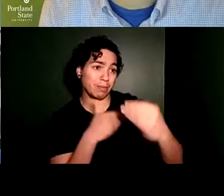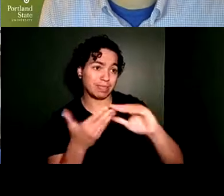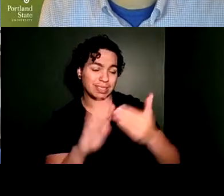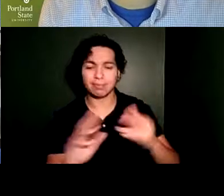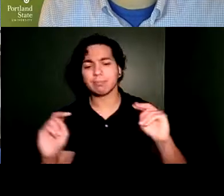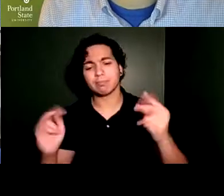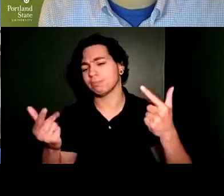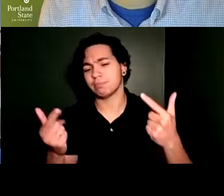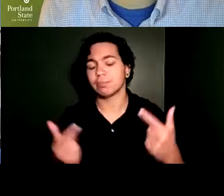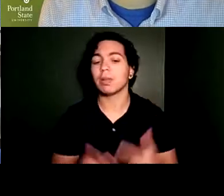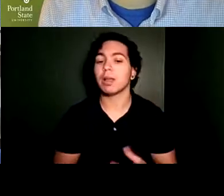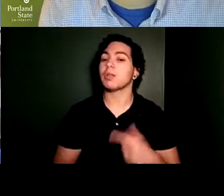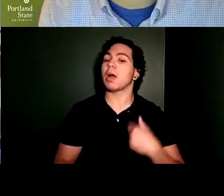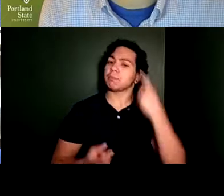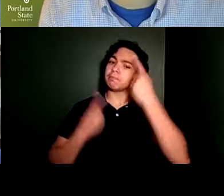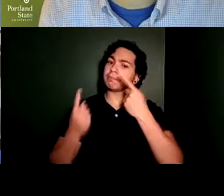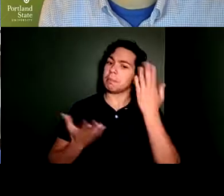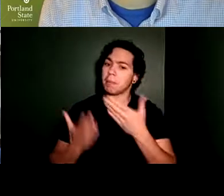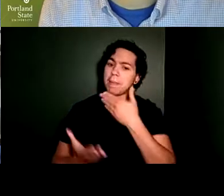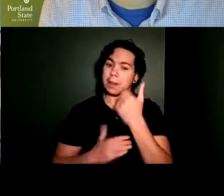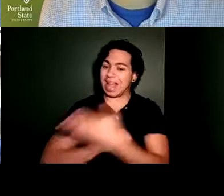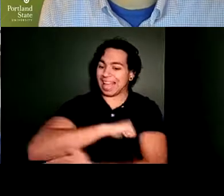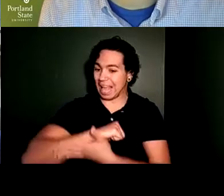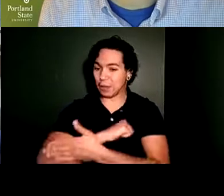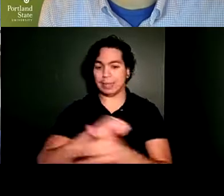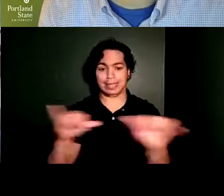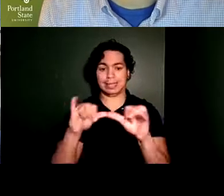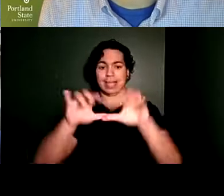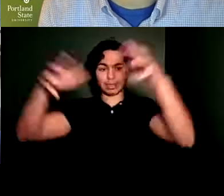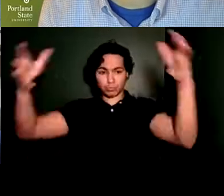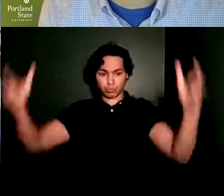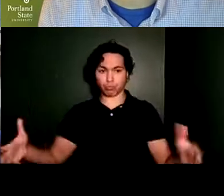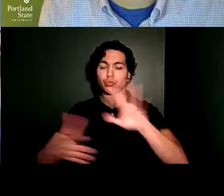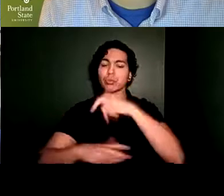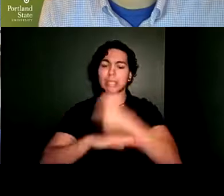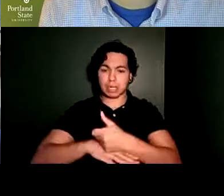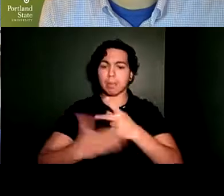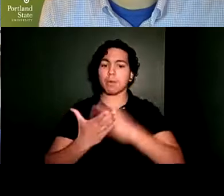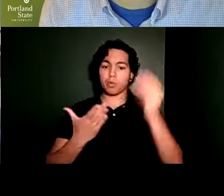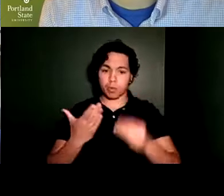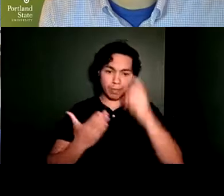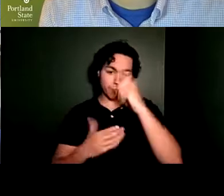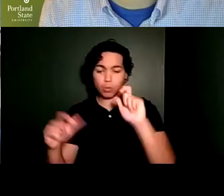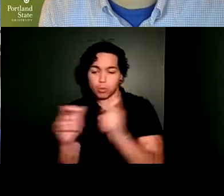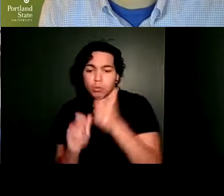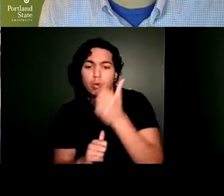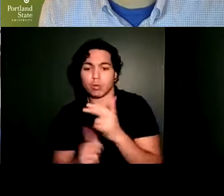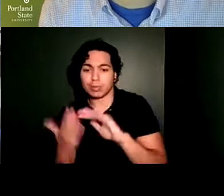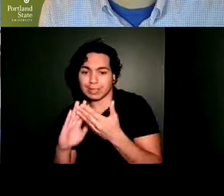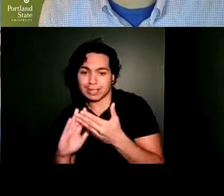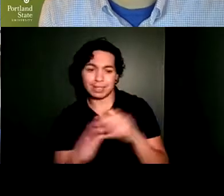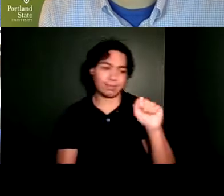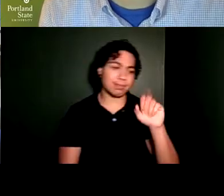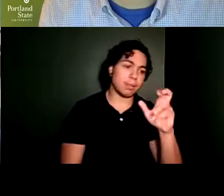county to set up a program for the suburbs and the small cities within that county that they could just plug